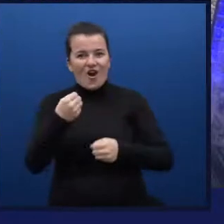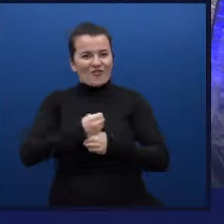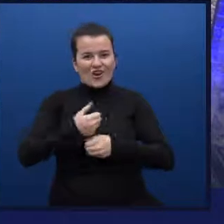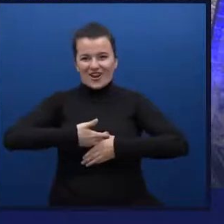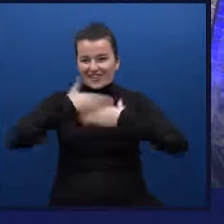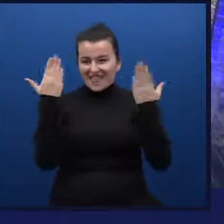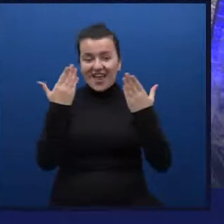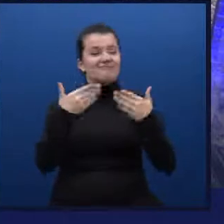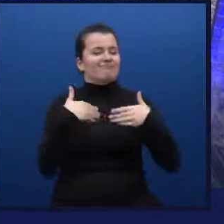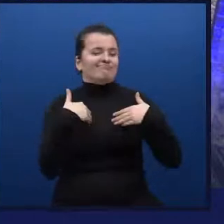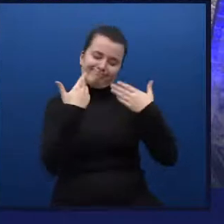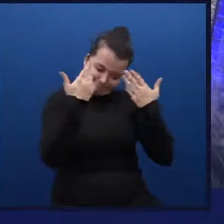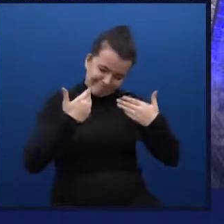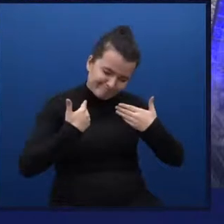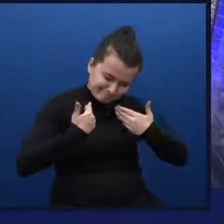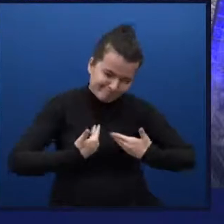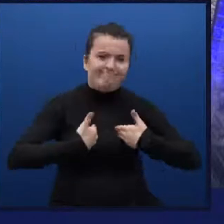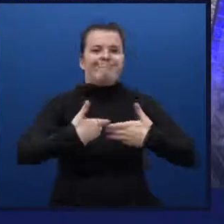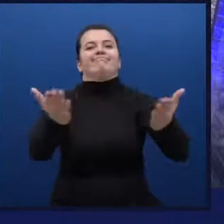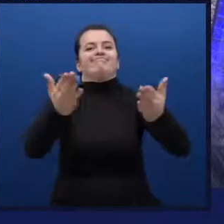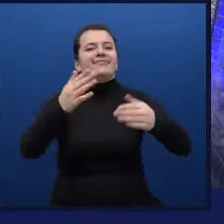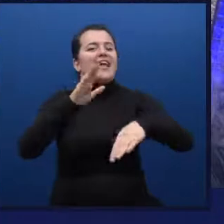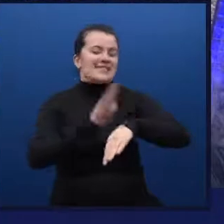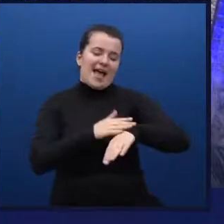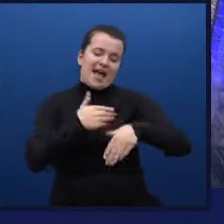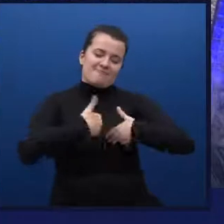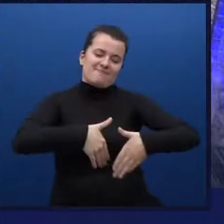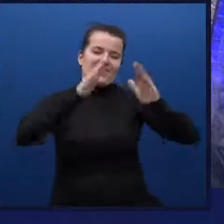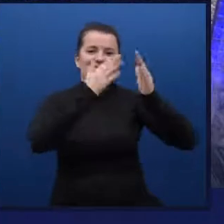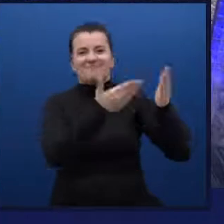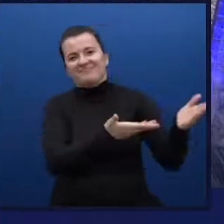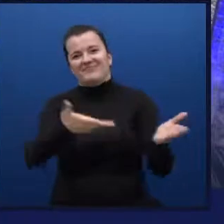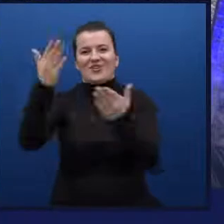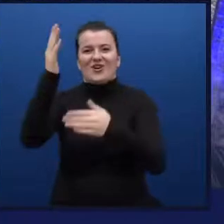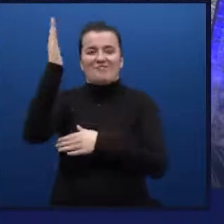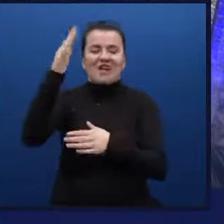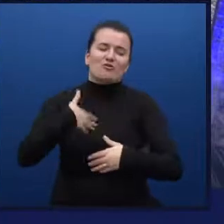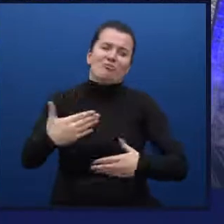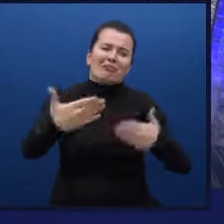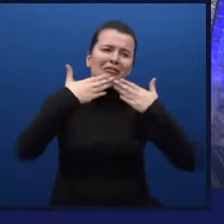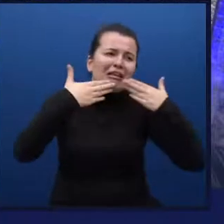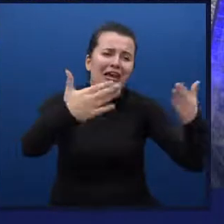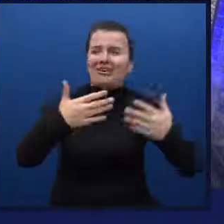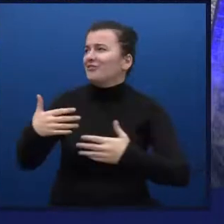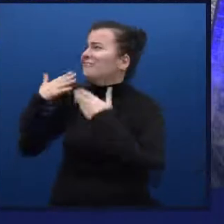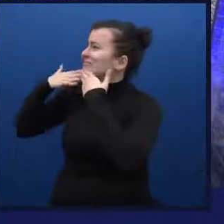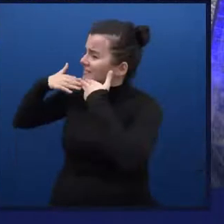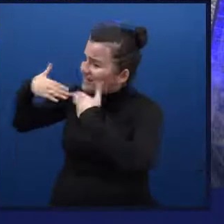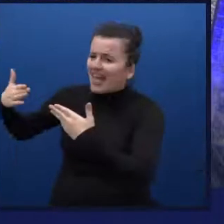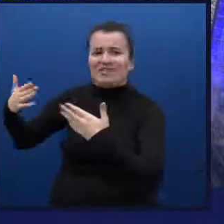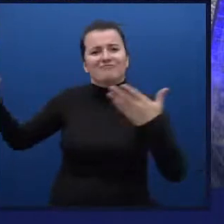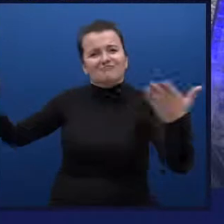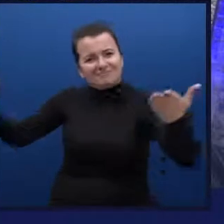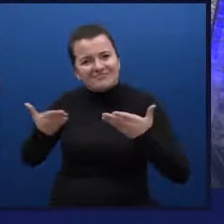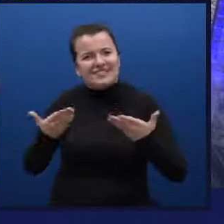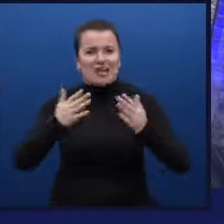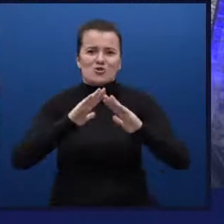not possible for everyone, and I'm especially grateful that we can do that to offer the community the best possible